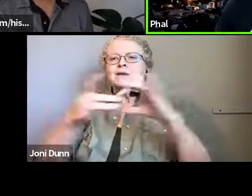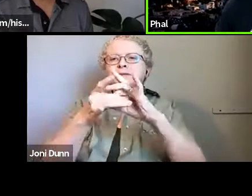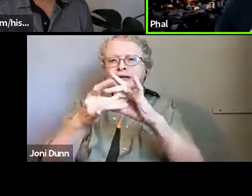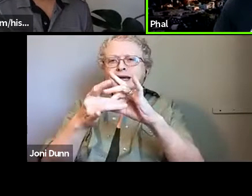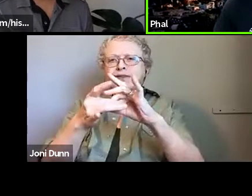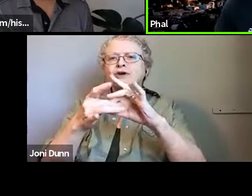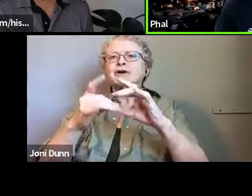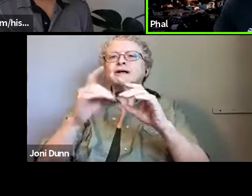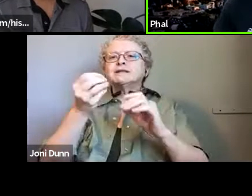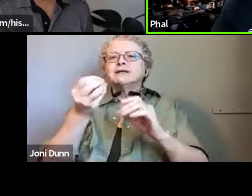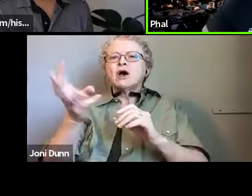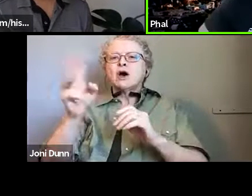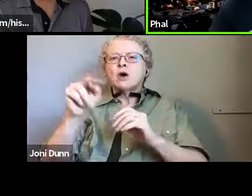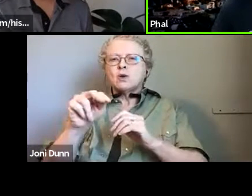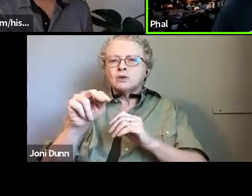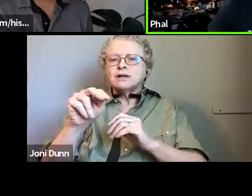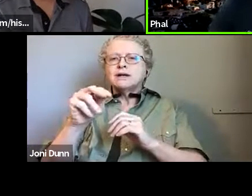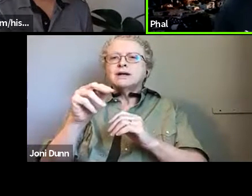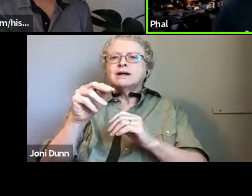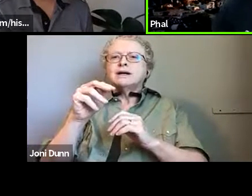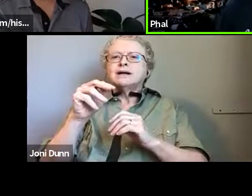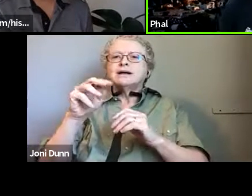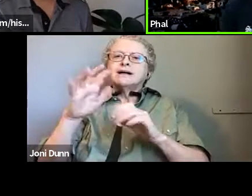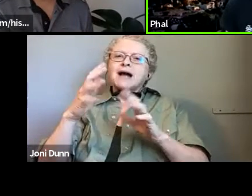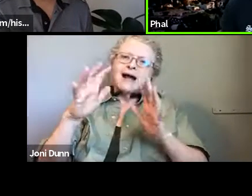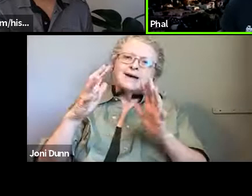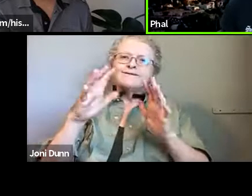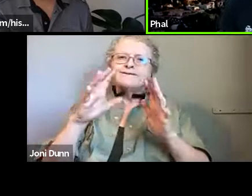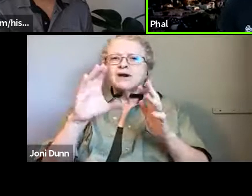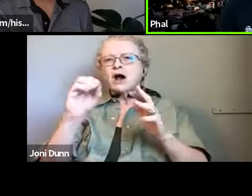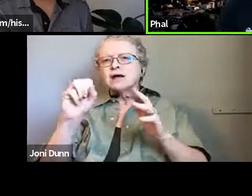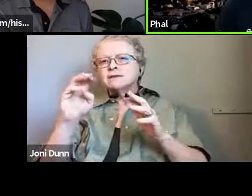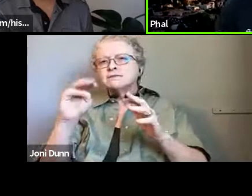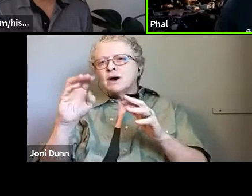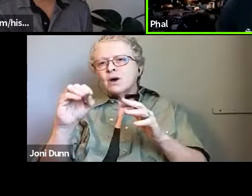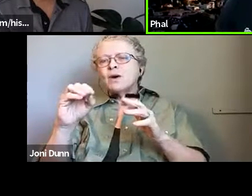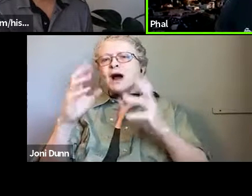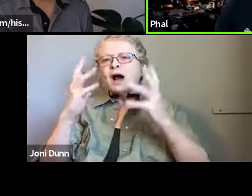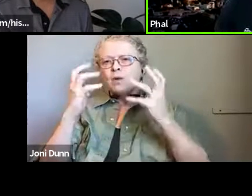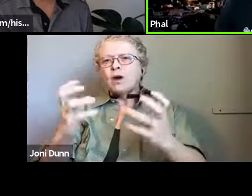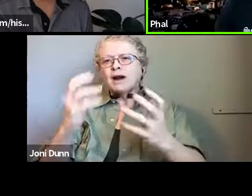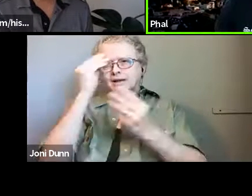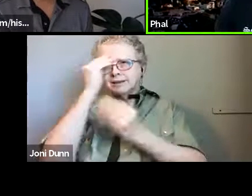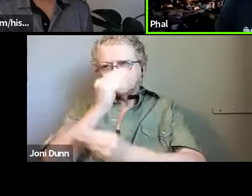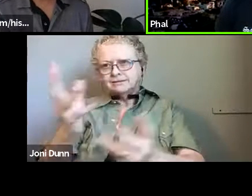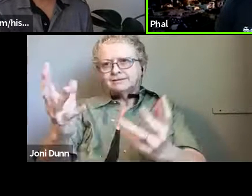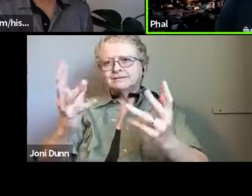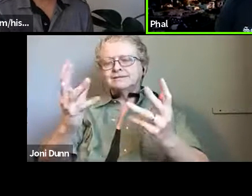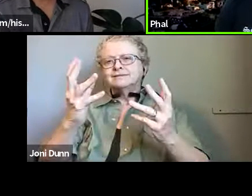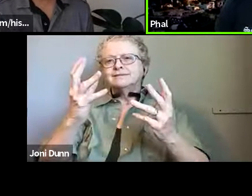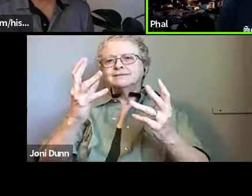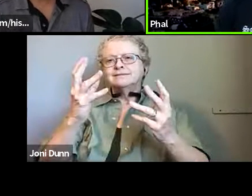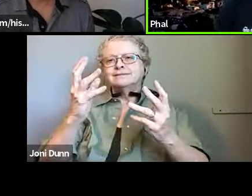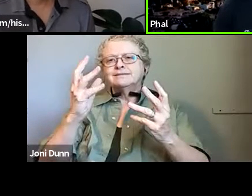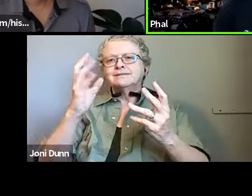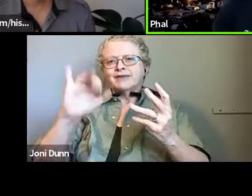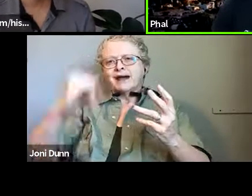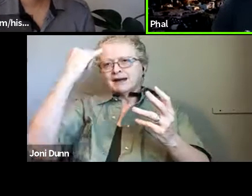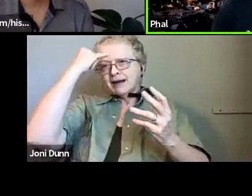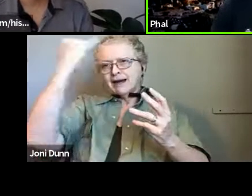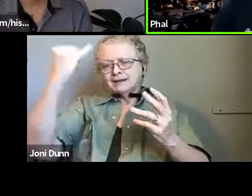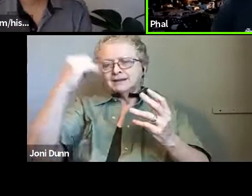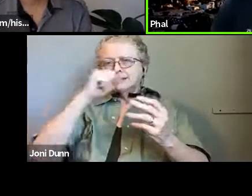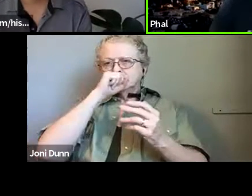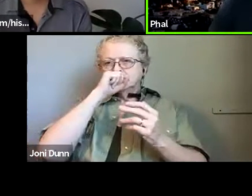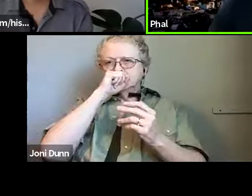kind of cosmos, right? That works its own way out. So I just want to ground us in that. But and so at YJC, we do a lot